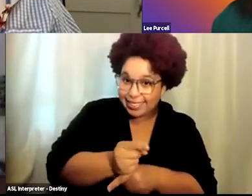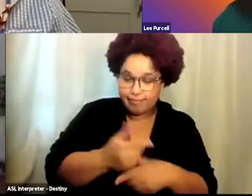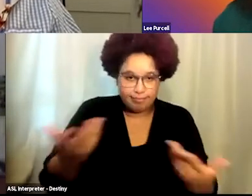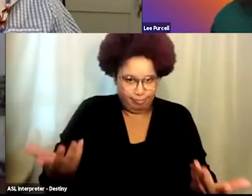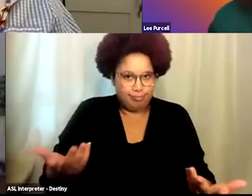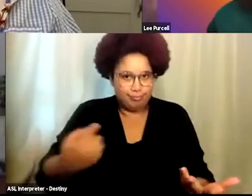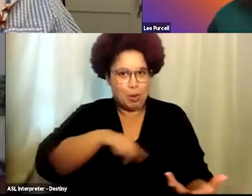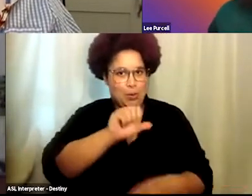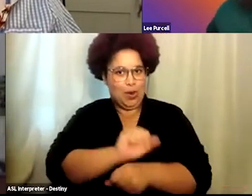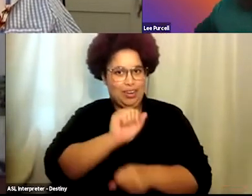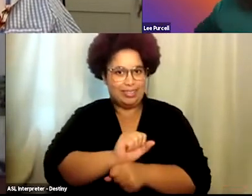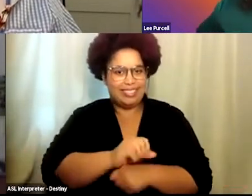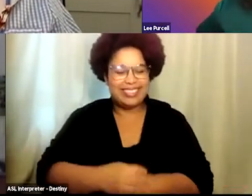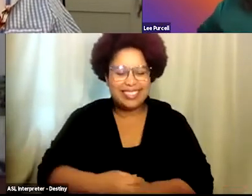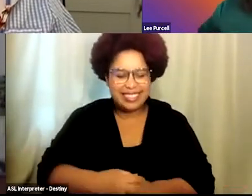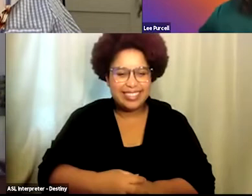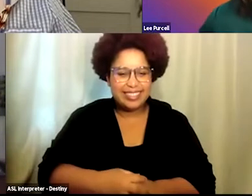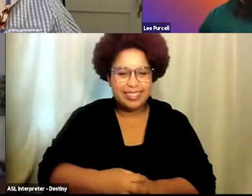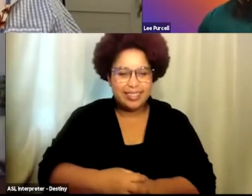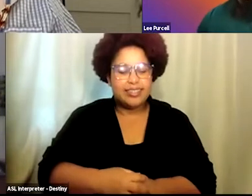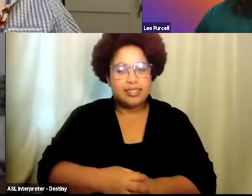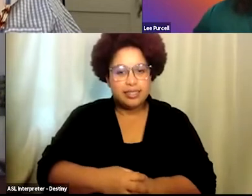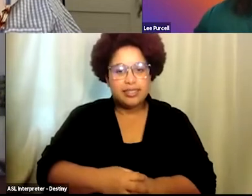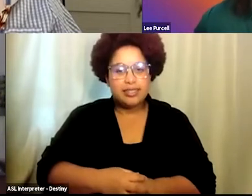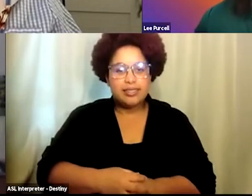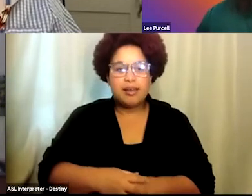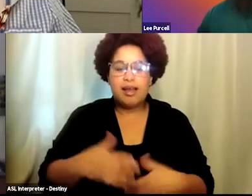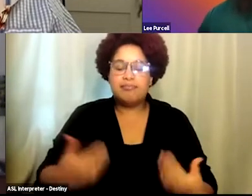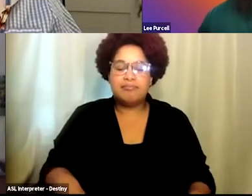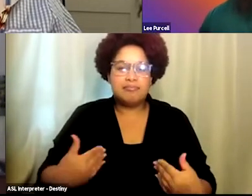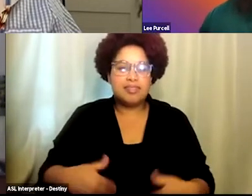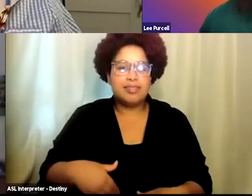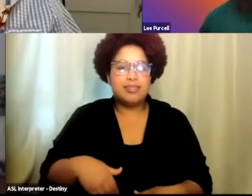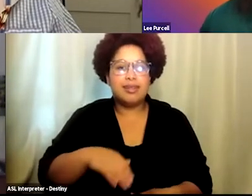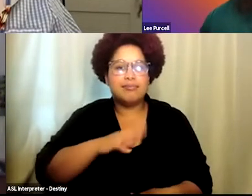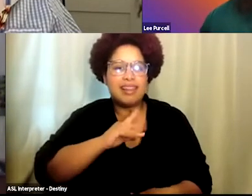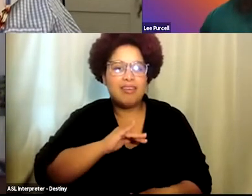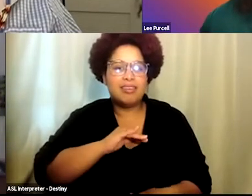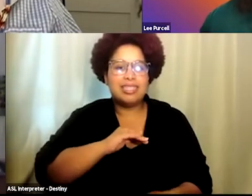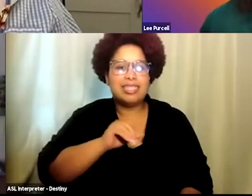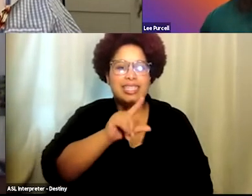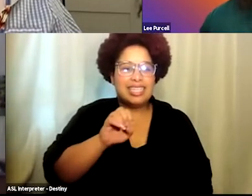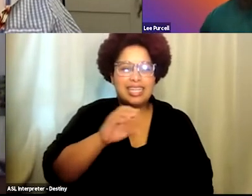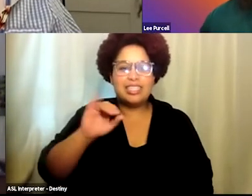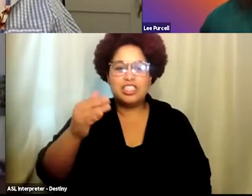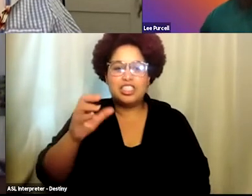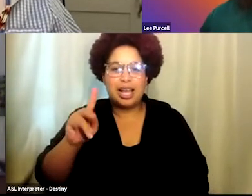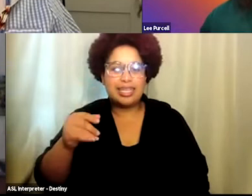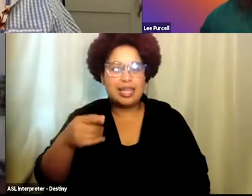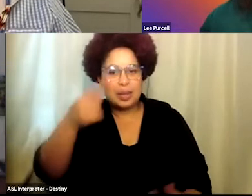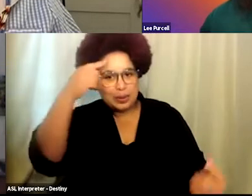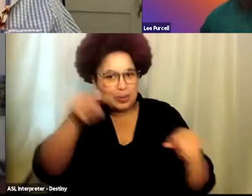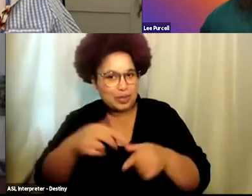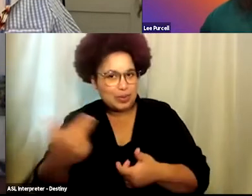working. So our very lovely Lee and Jackie have graciously agreed to